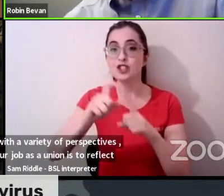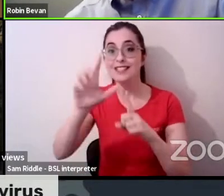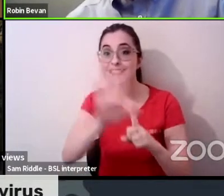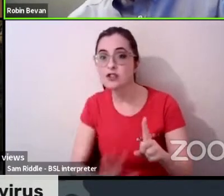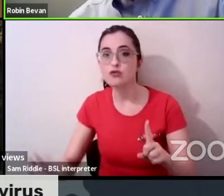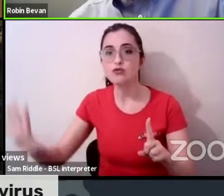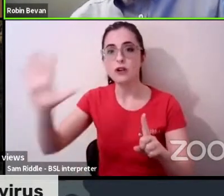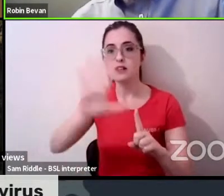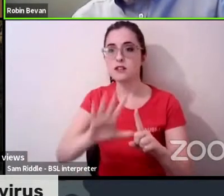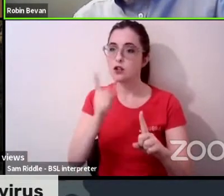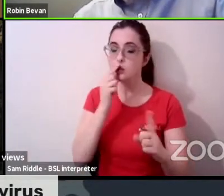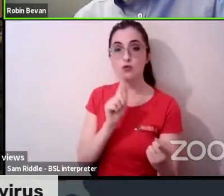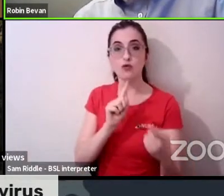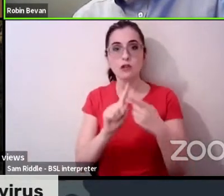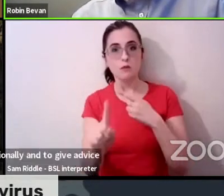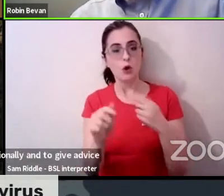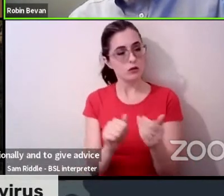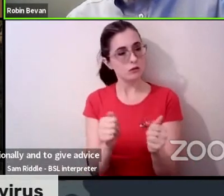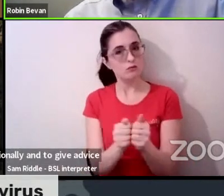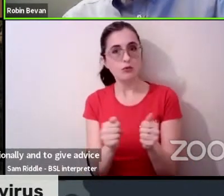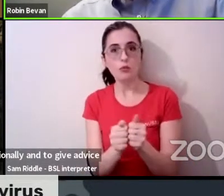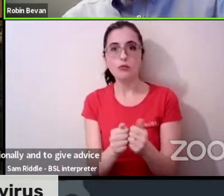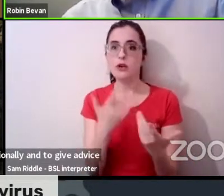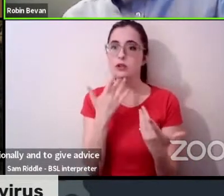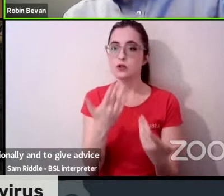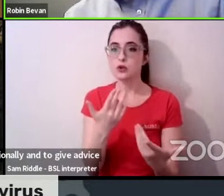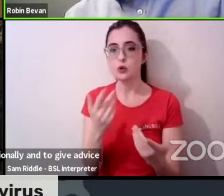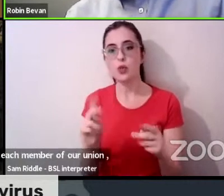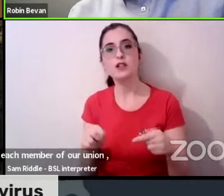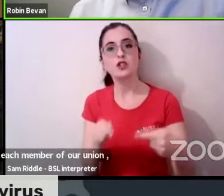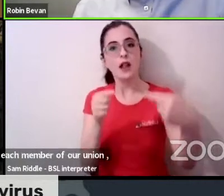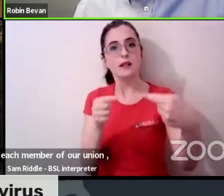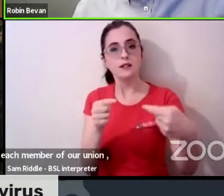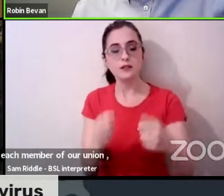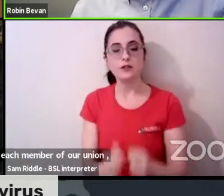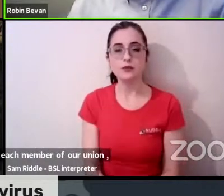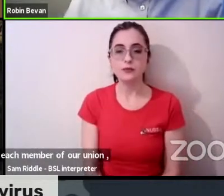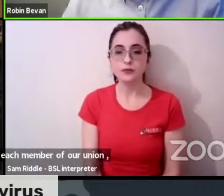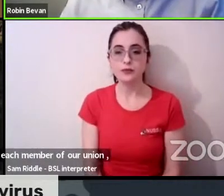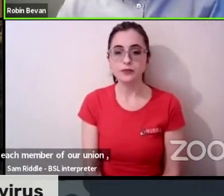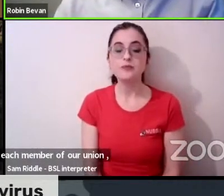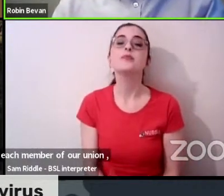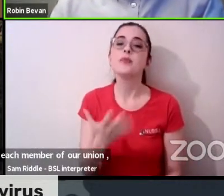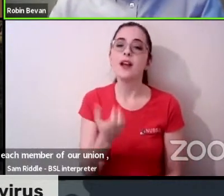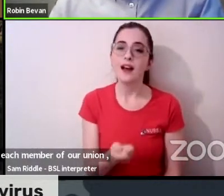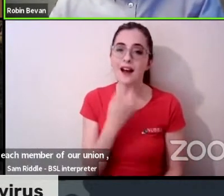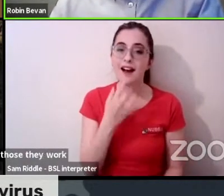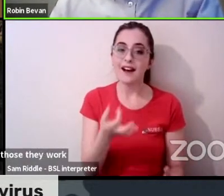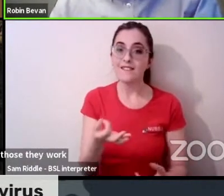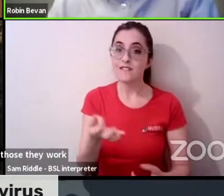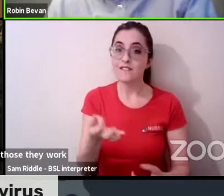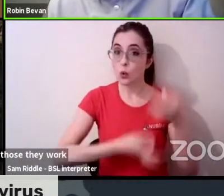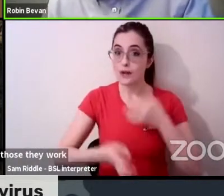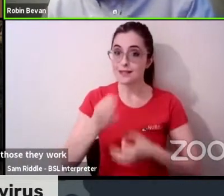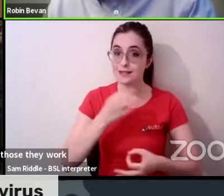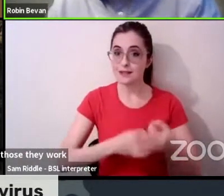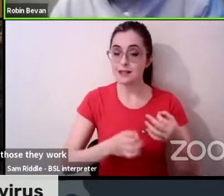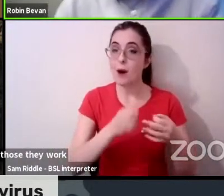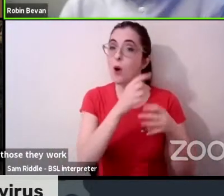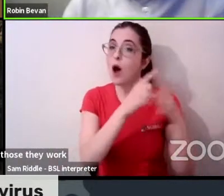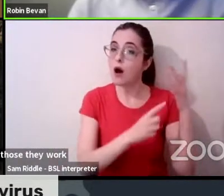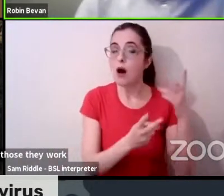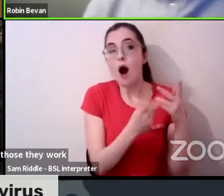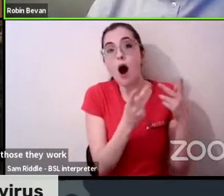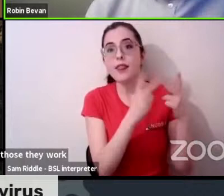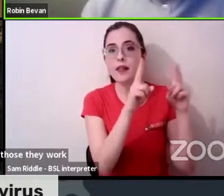respond appropriately to the challenges that they face. And so we've got a series of questions that are on other themes